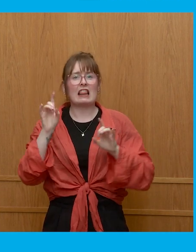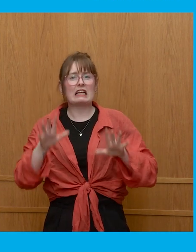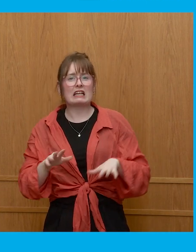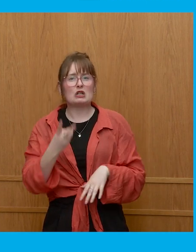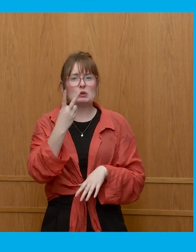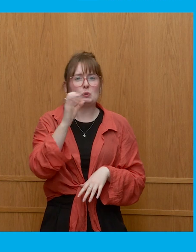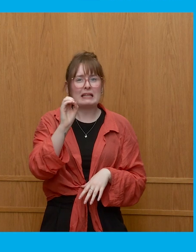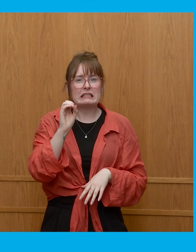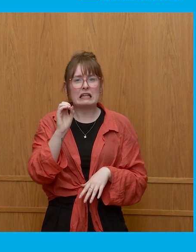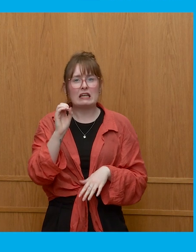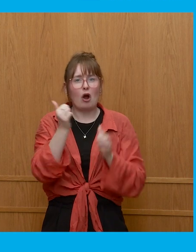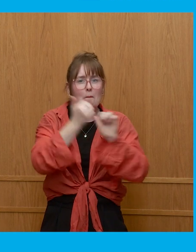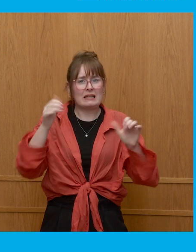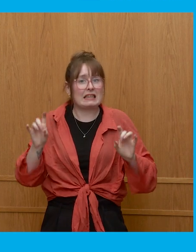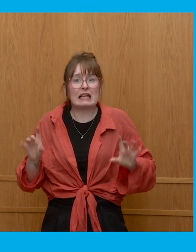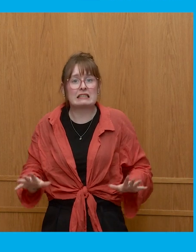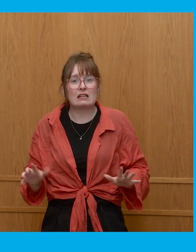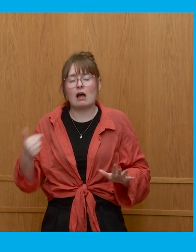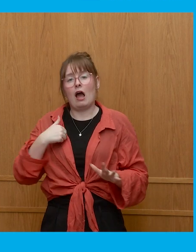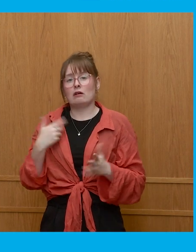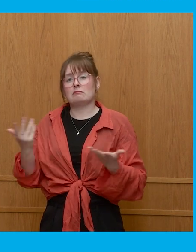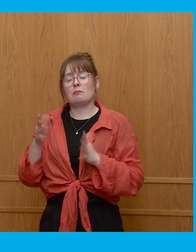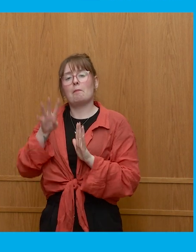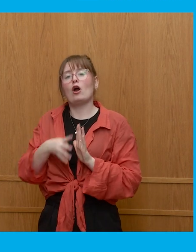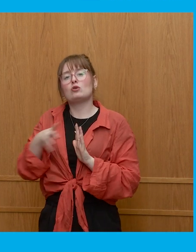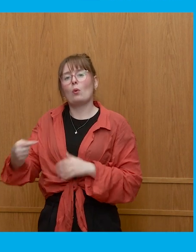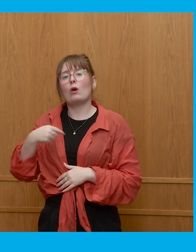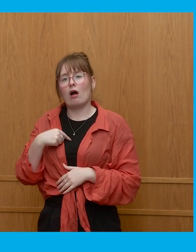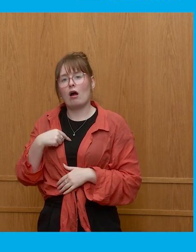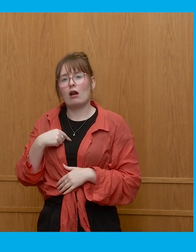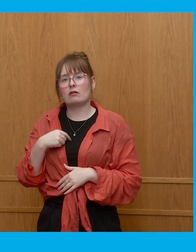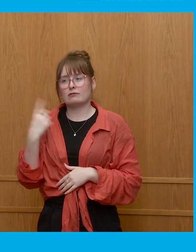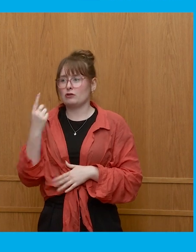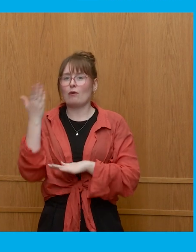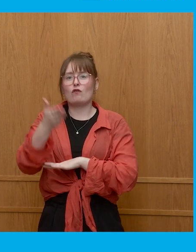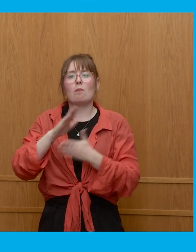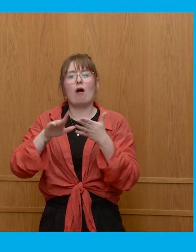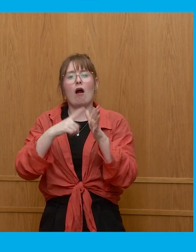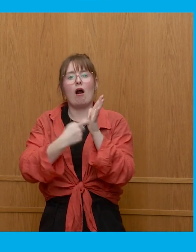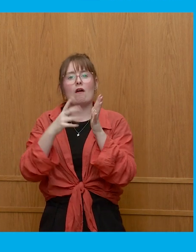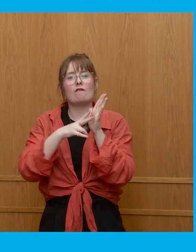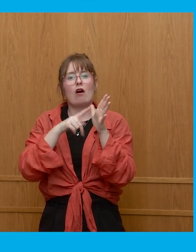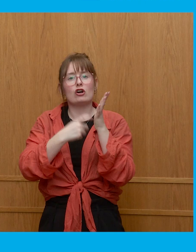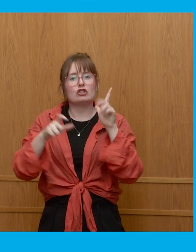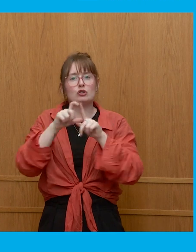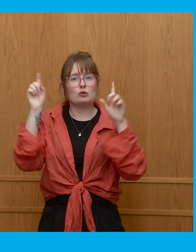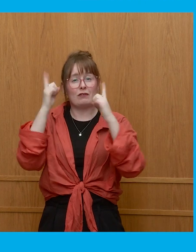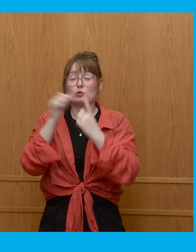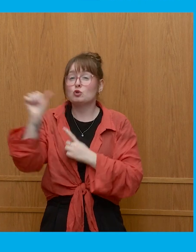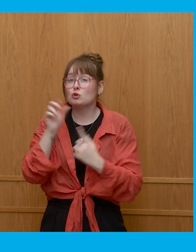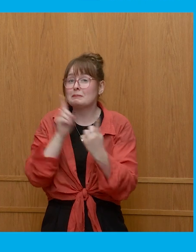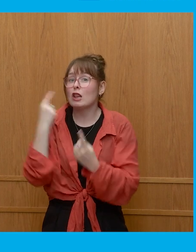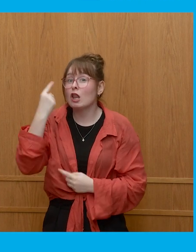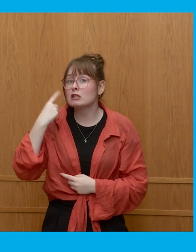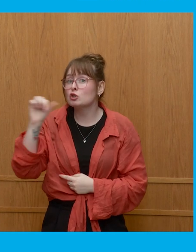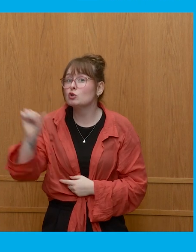20 firms. I was in Barcelona, and Eric was coming from Harvard, so we were supposed to meet in London.